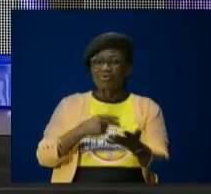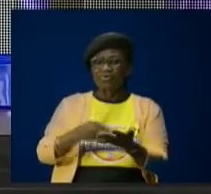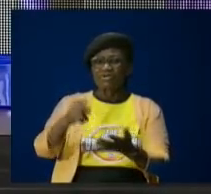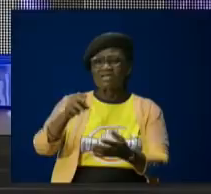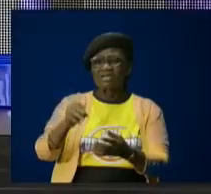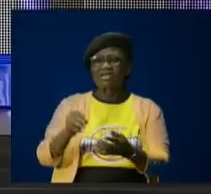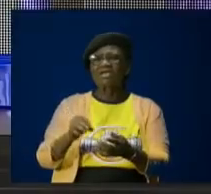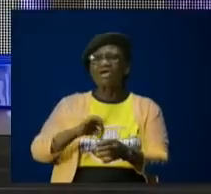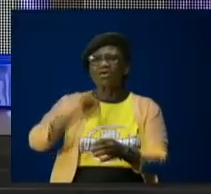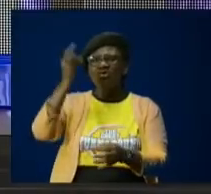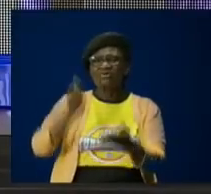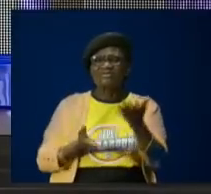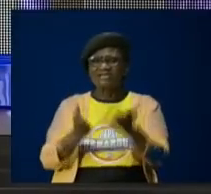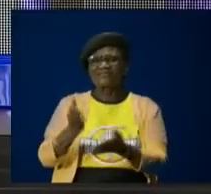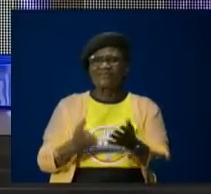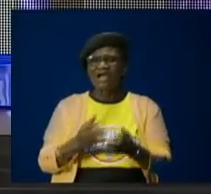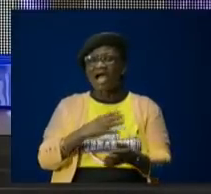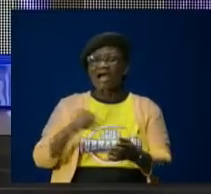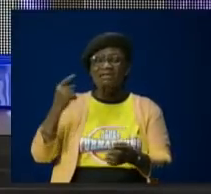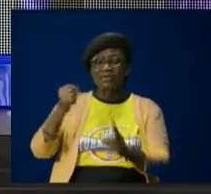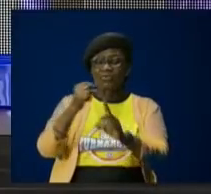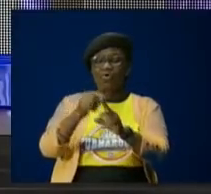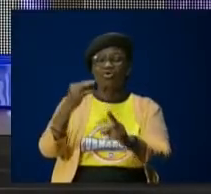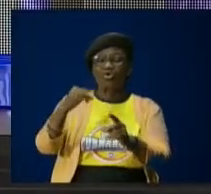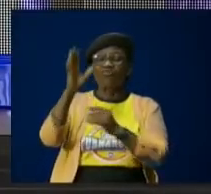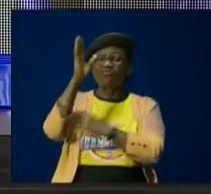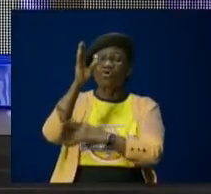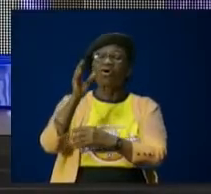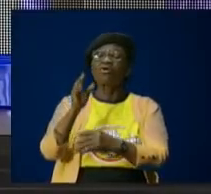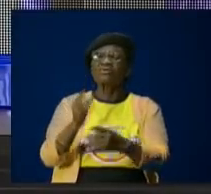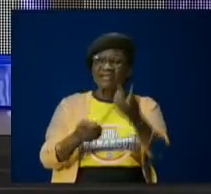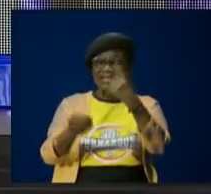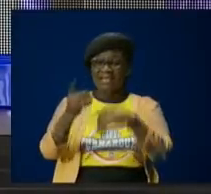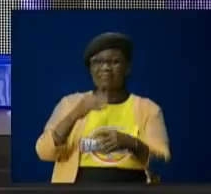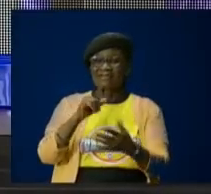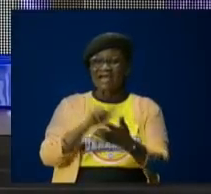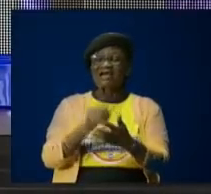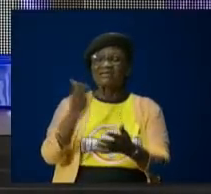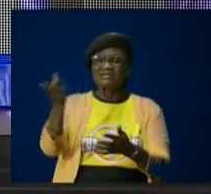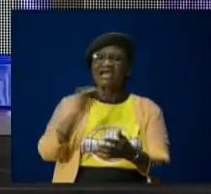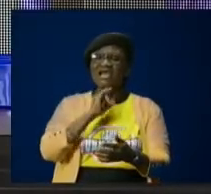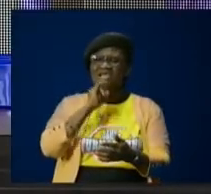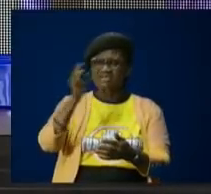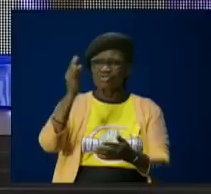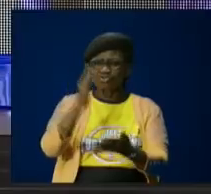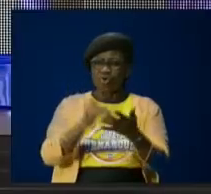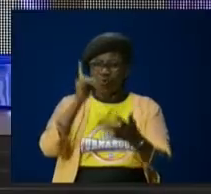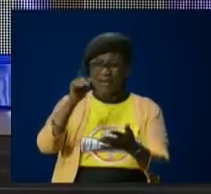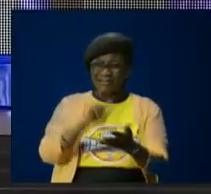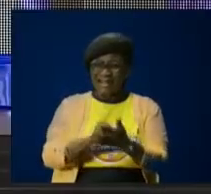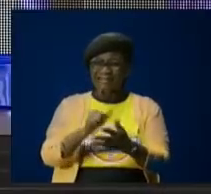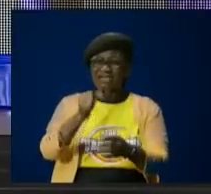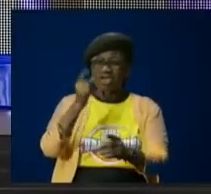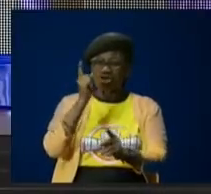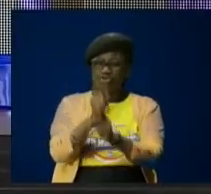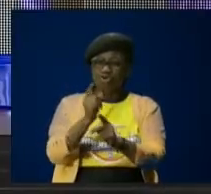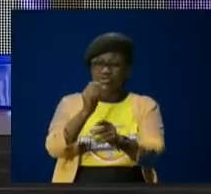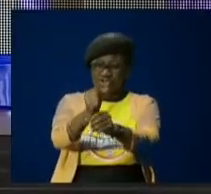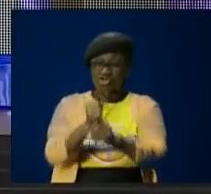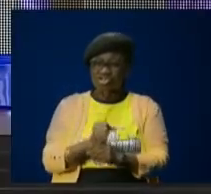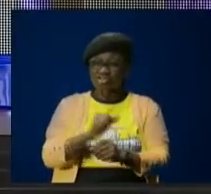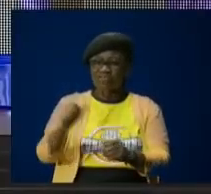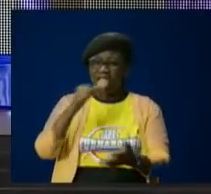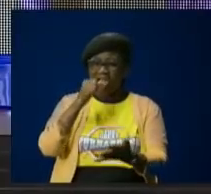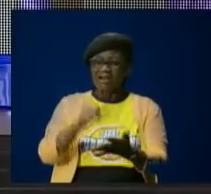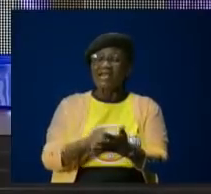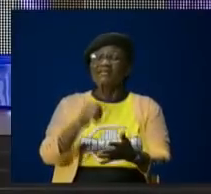God came and said, there's someone who has just received a letter of termination. And God said, I'm going to change that